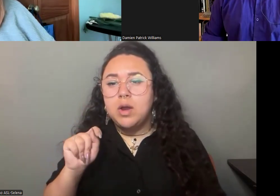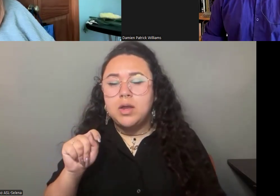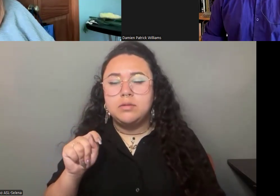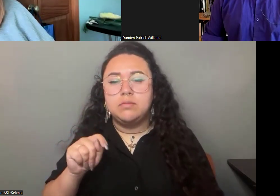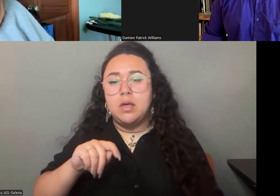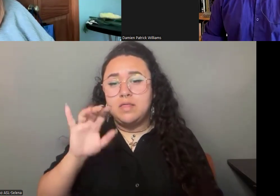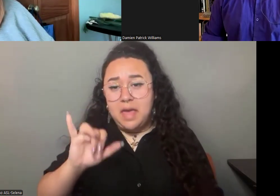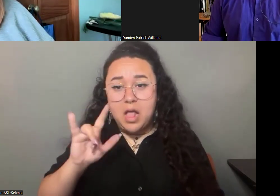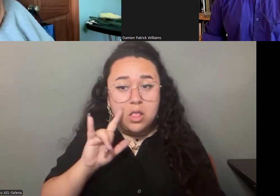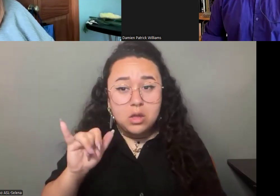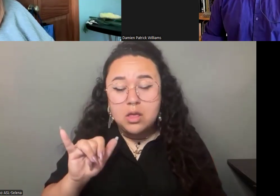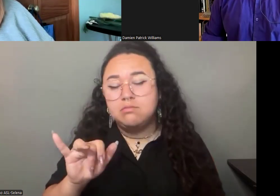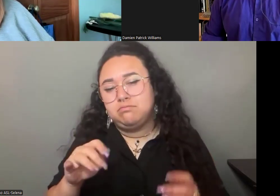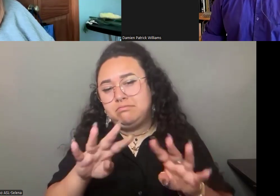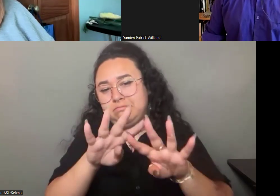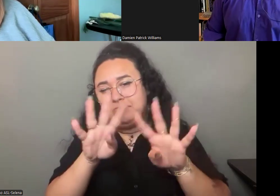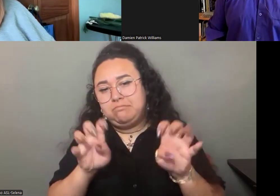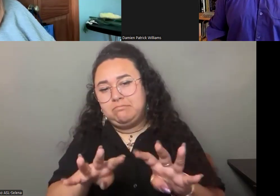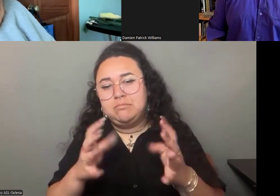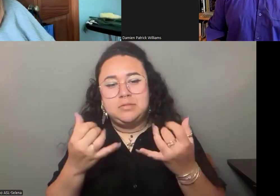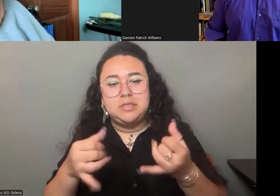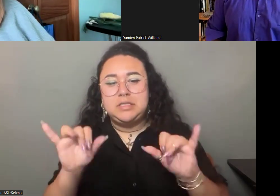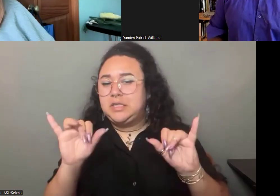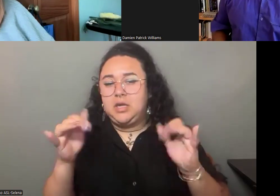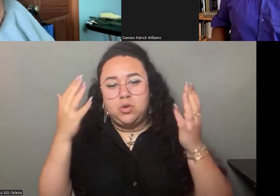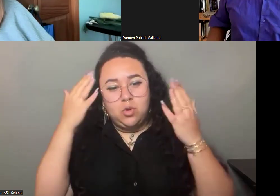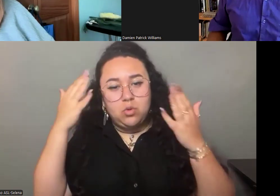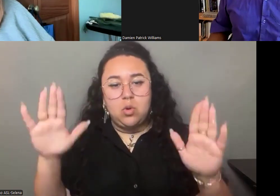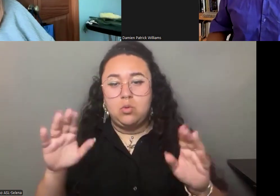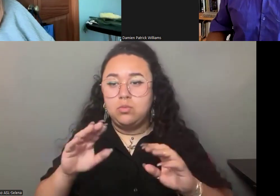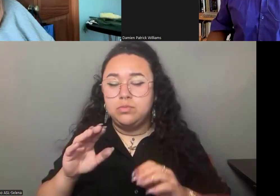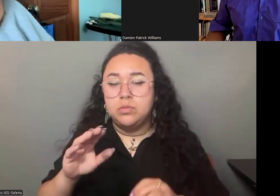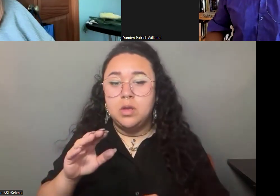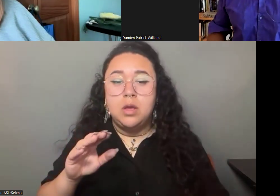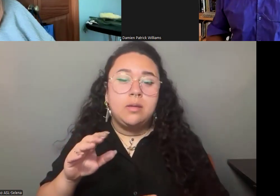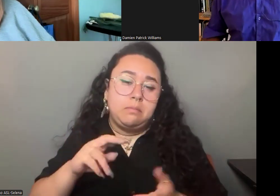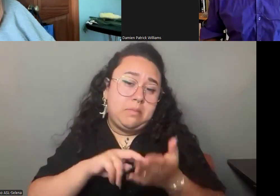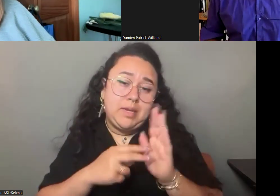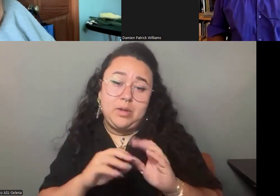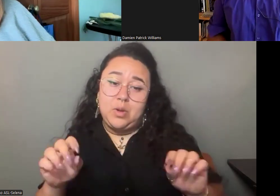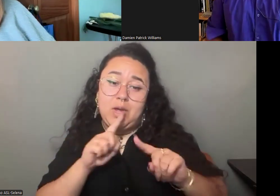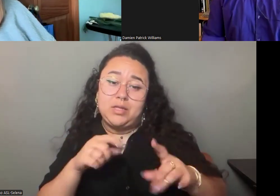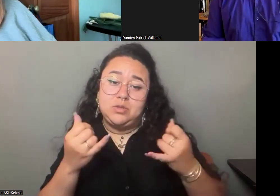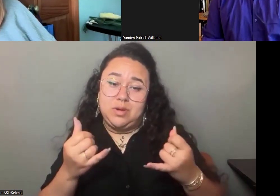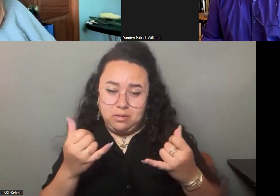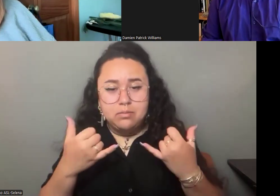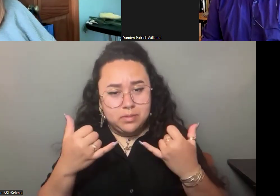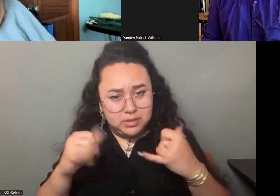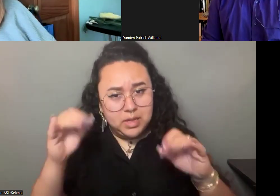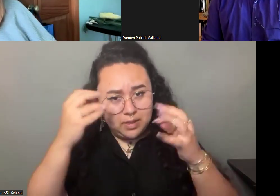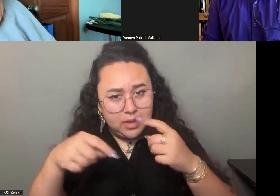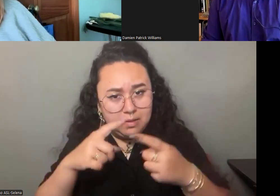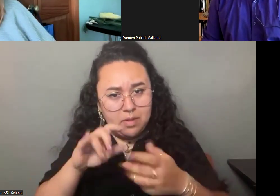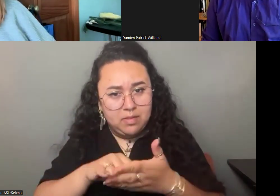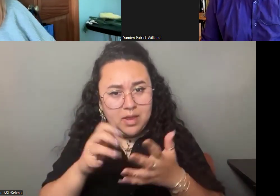the air. Fortunately, that is to say, I don't have any answers, but it's definitely on my mind, kind of heavy right now. Yeah,